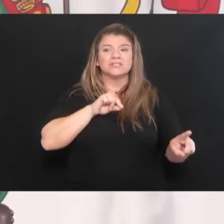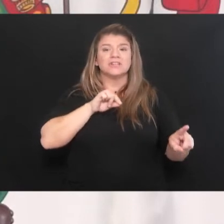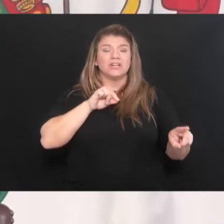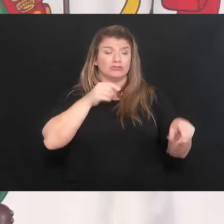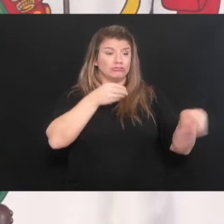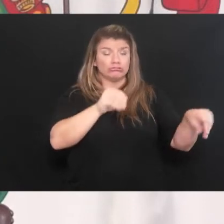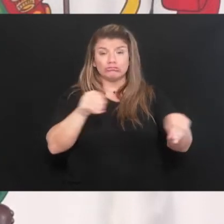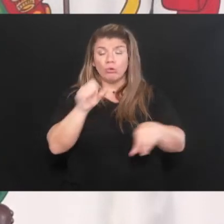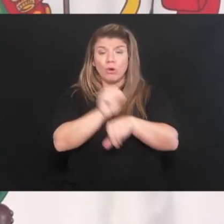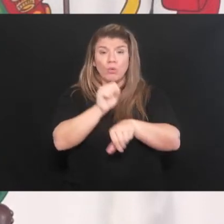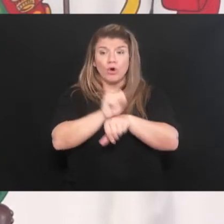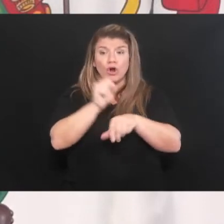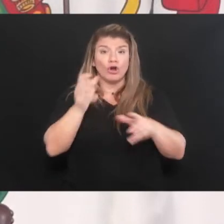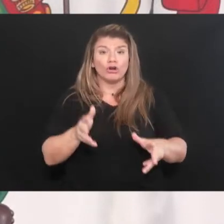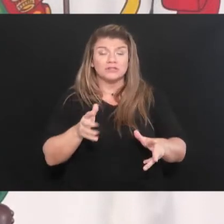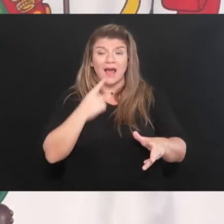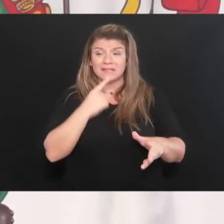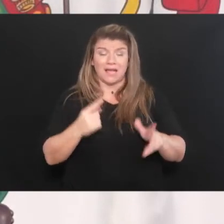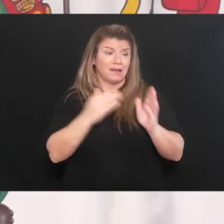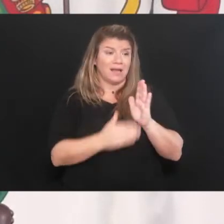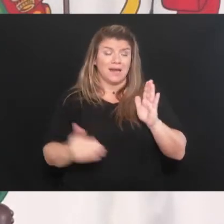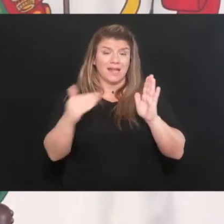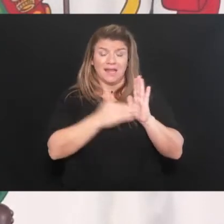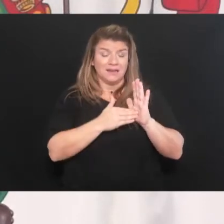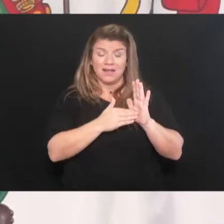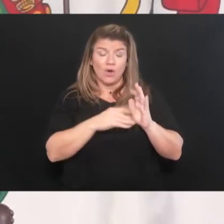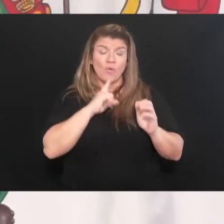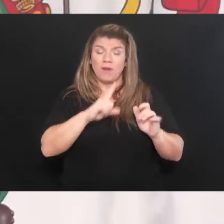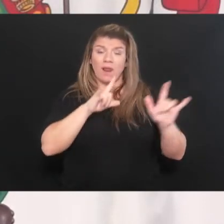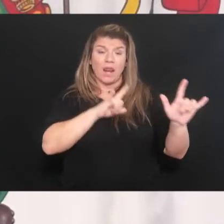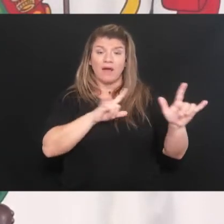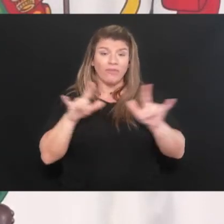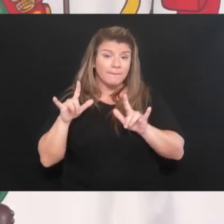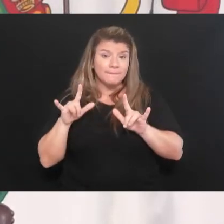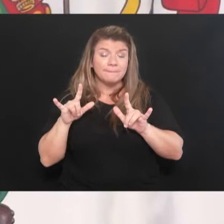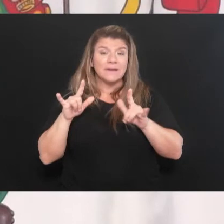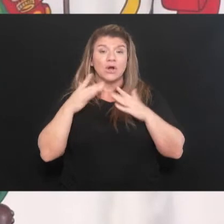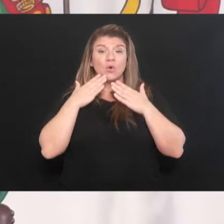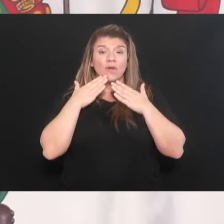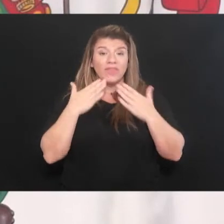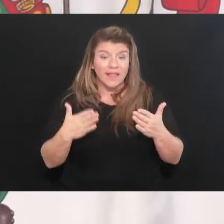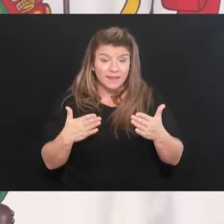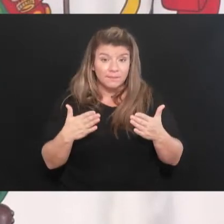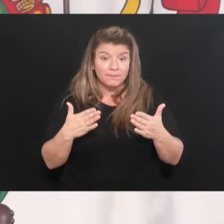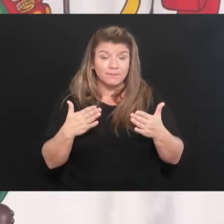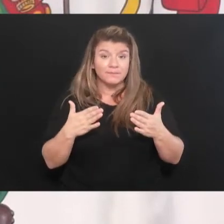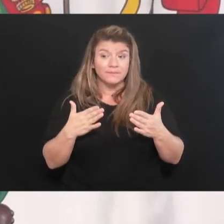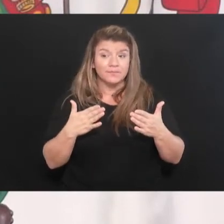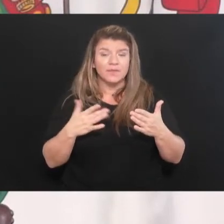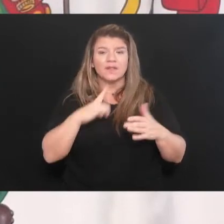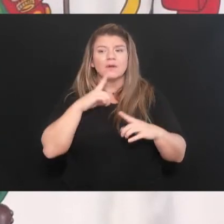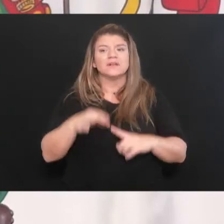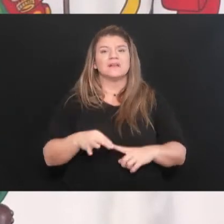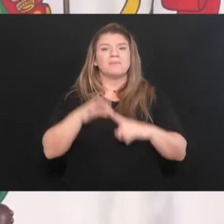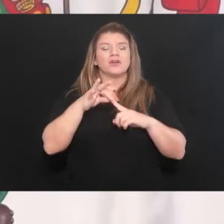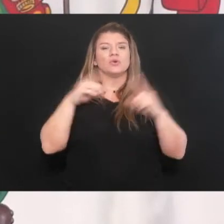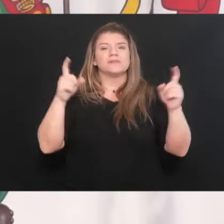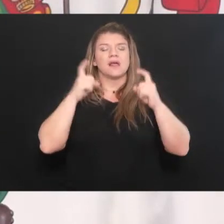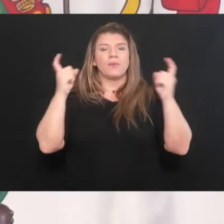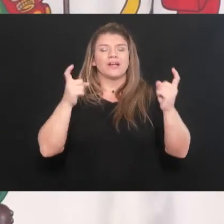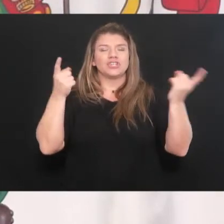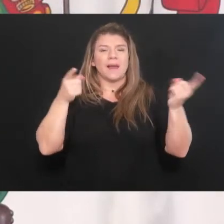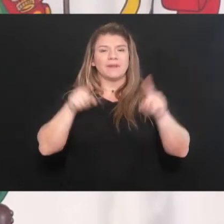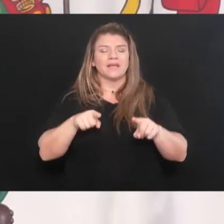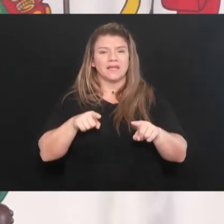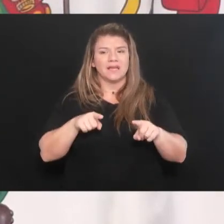grocery store workers that I say over and over, but we love them, we thank them. There's a special celebration going